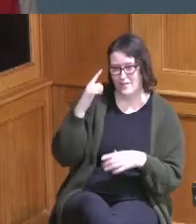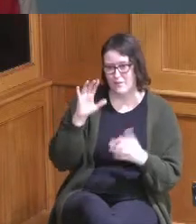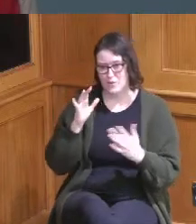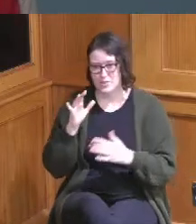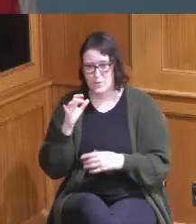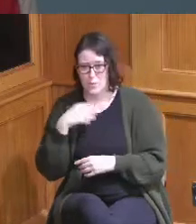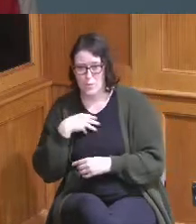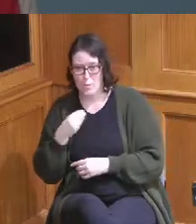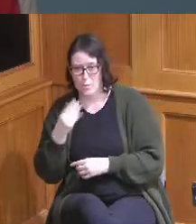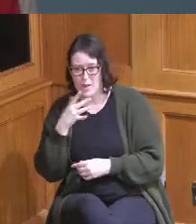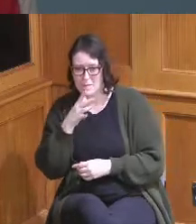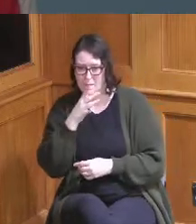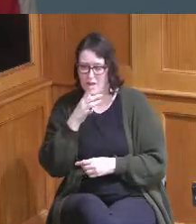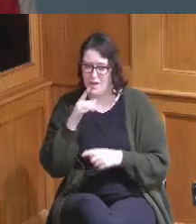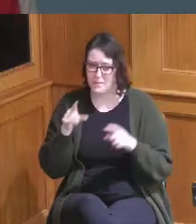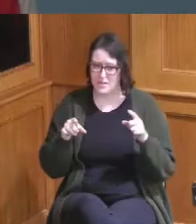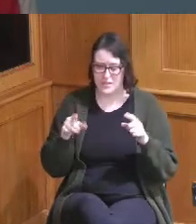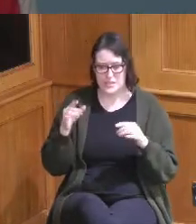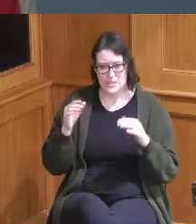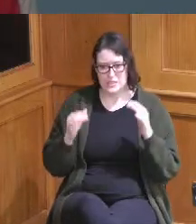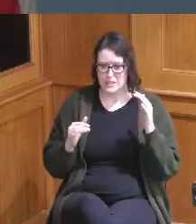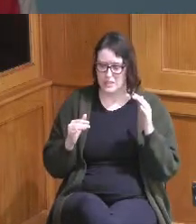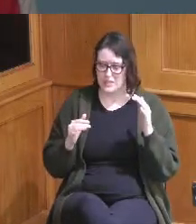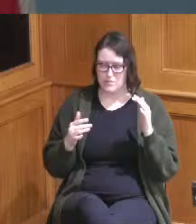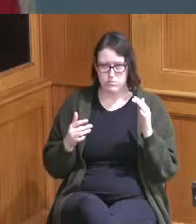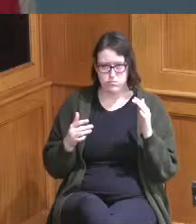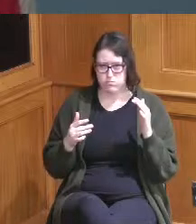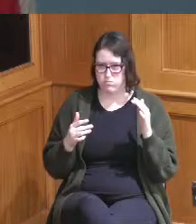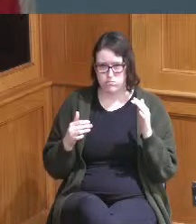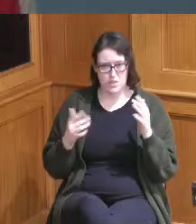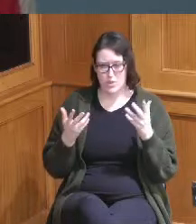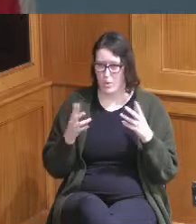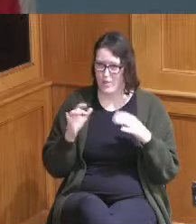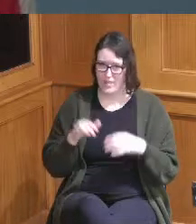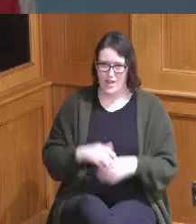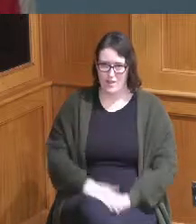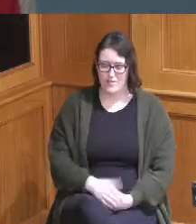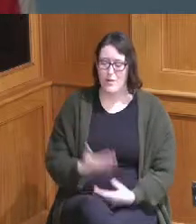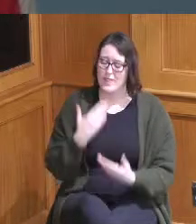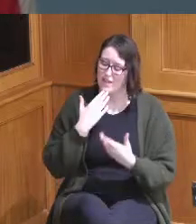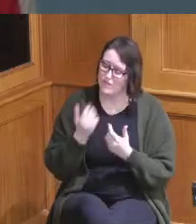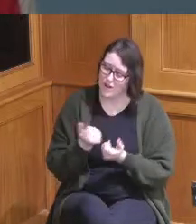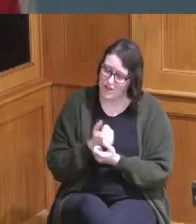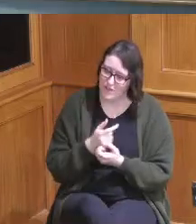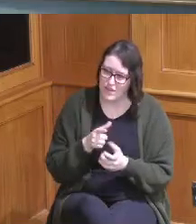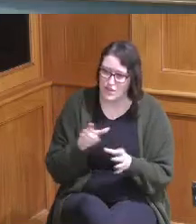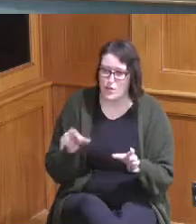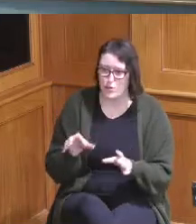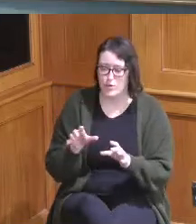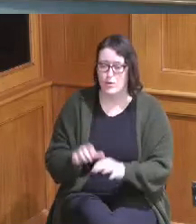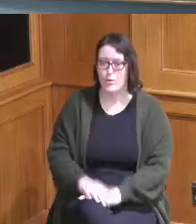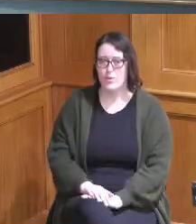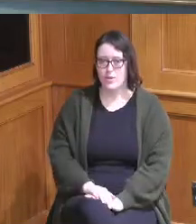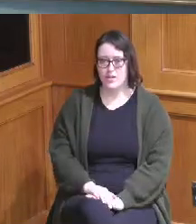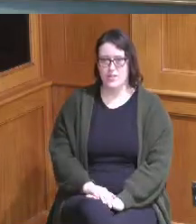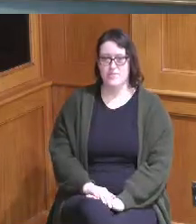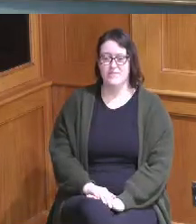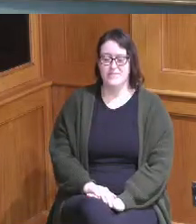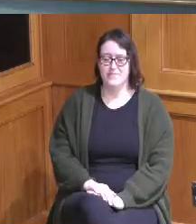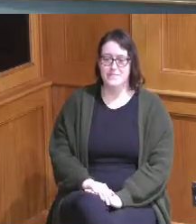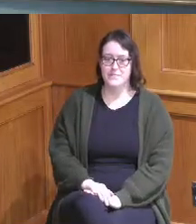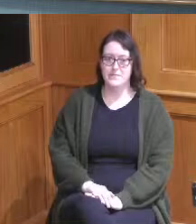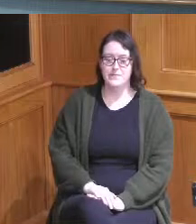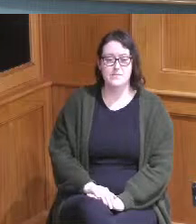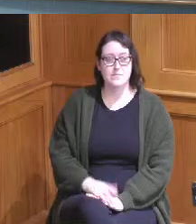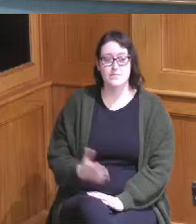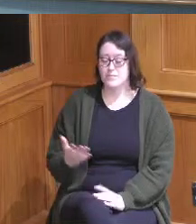moms. So thank you so much for all that you do. Thank you. Okay, well, of